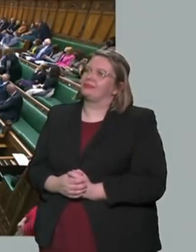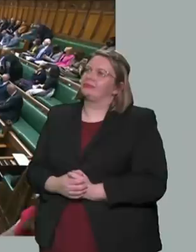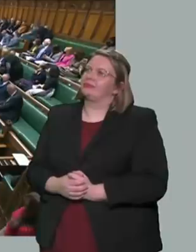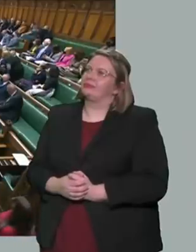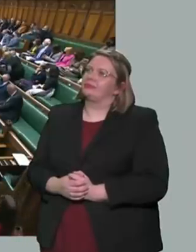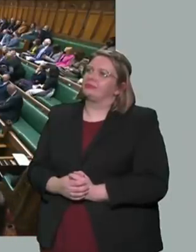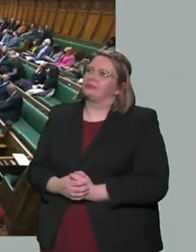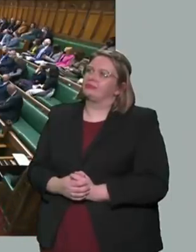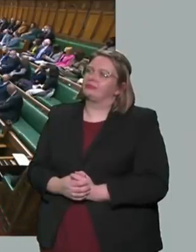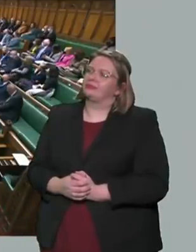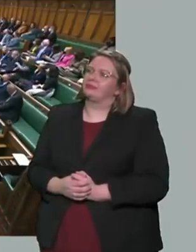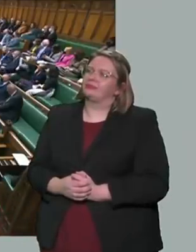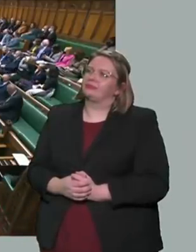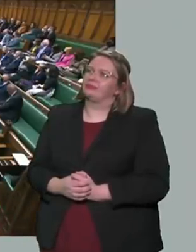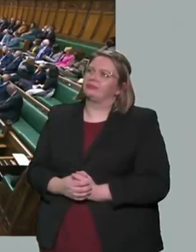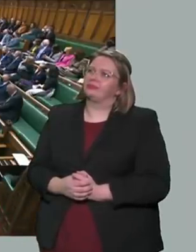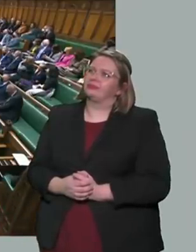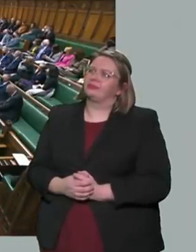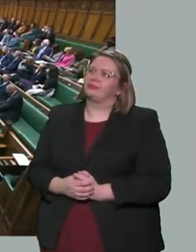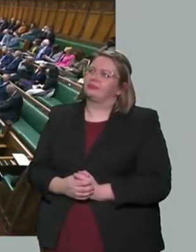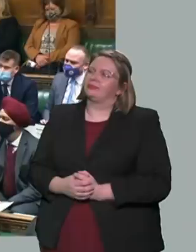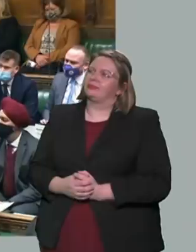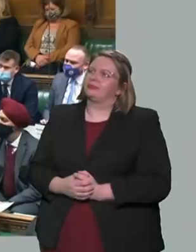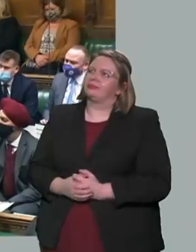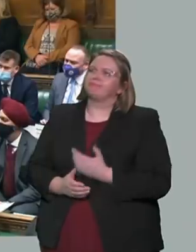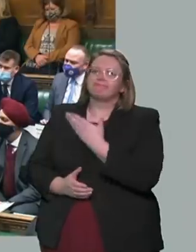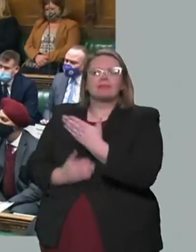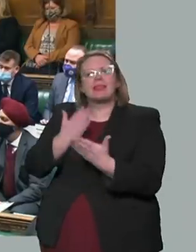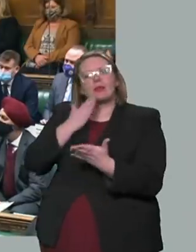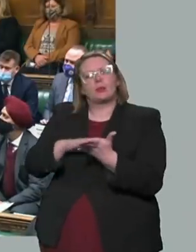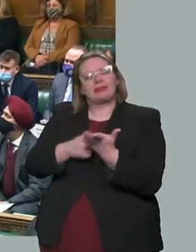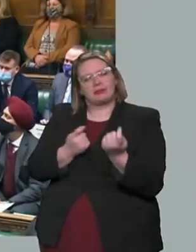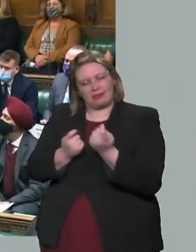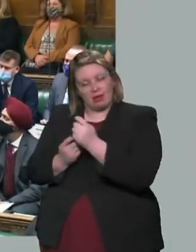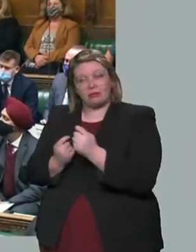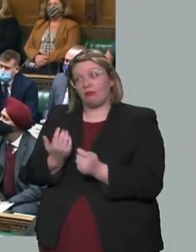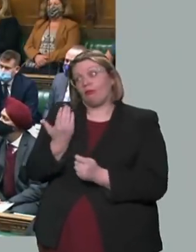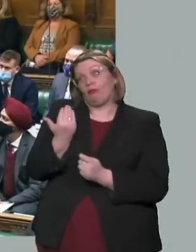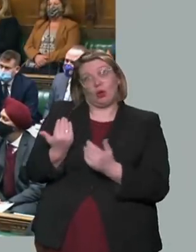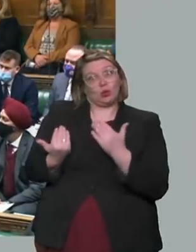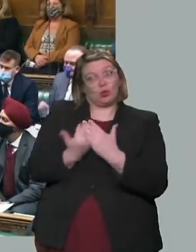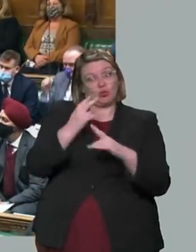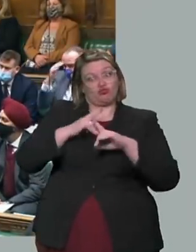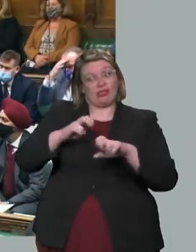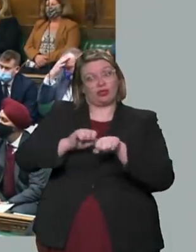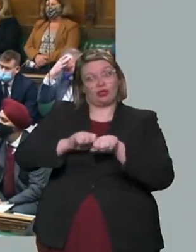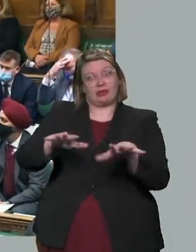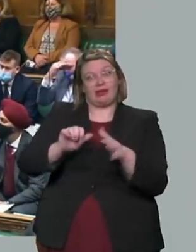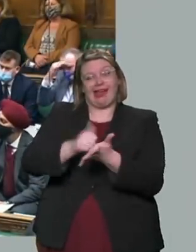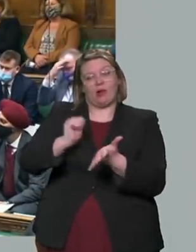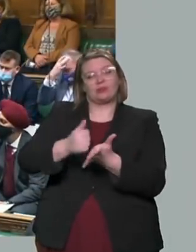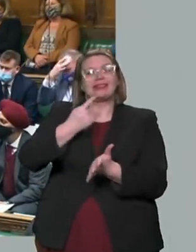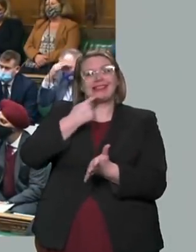Mr. Speaker. Groundbreaking research published yesterday in the Journal of Psychopharmacology from King's College London in partnership with